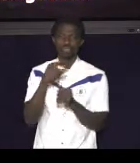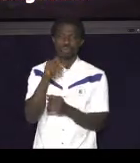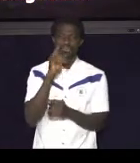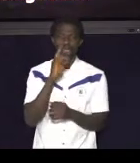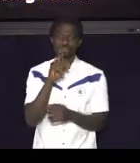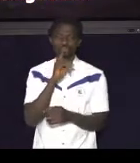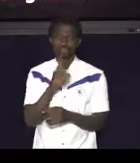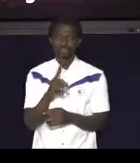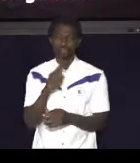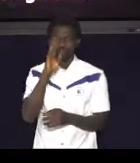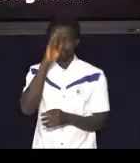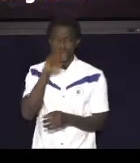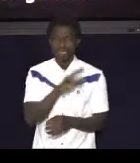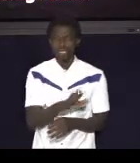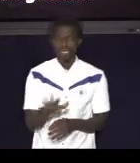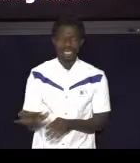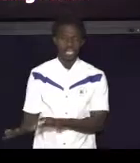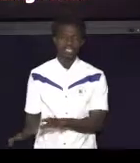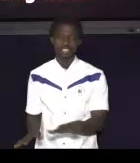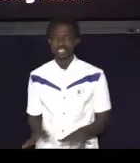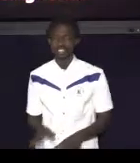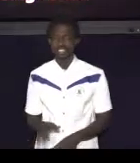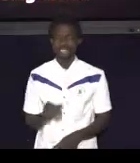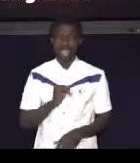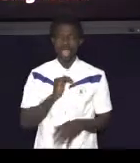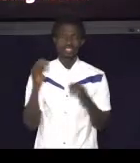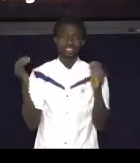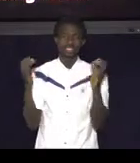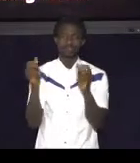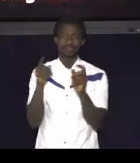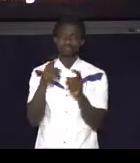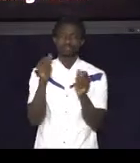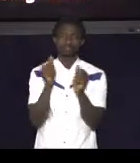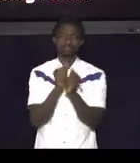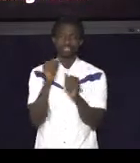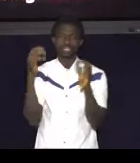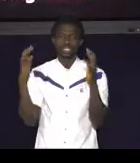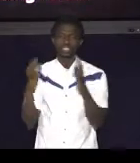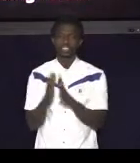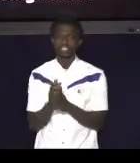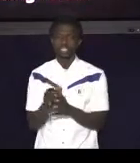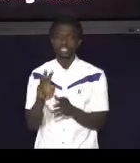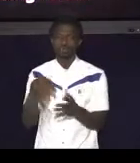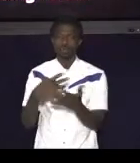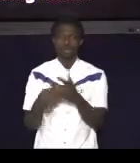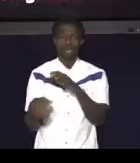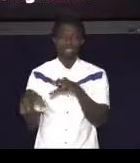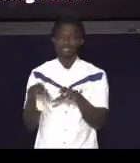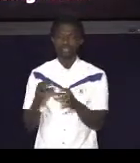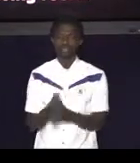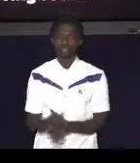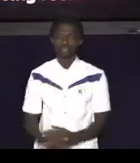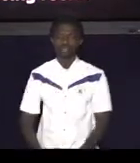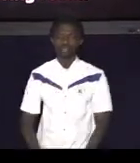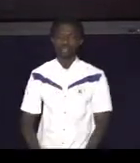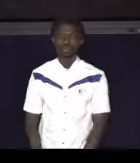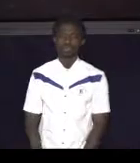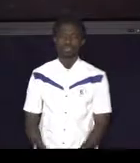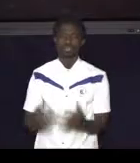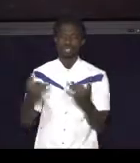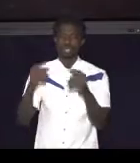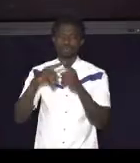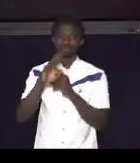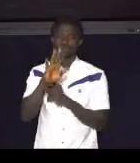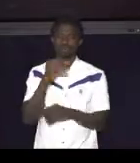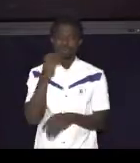sure? Brilliant children. I celebrate you with a cheer. Well done. Now to